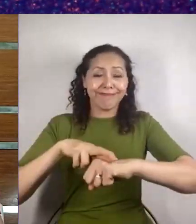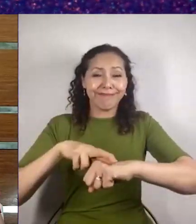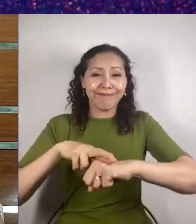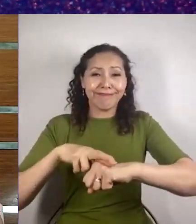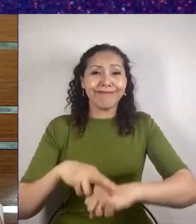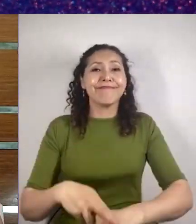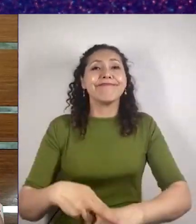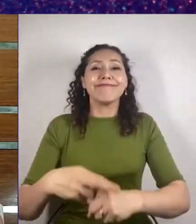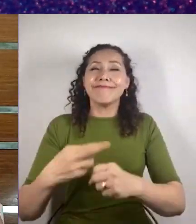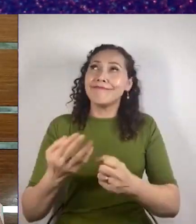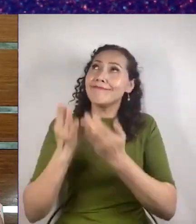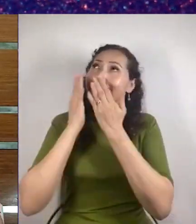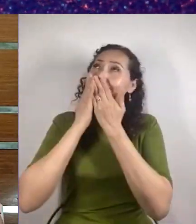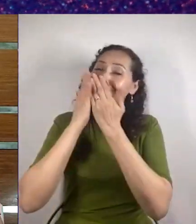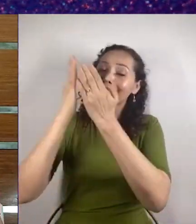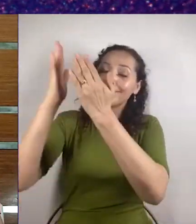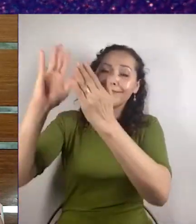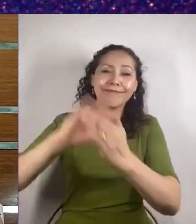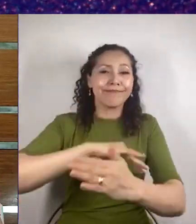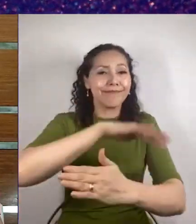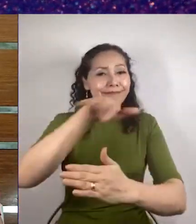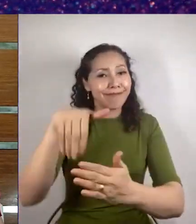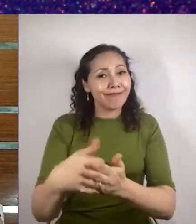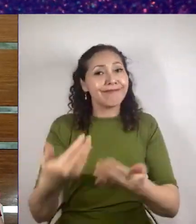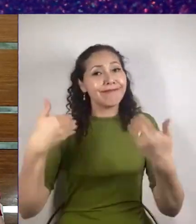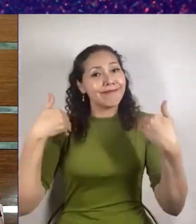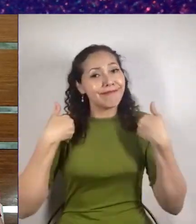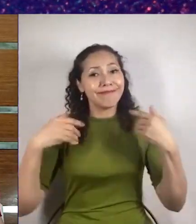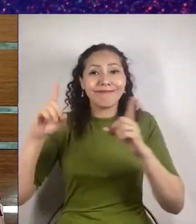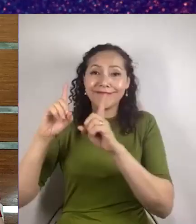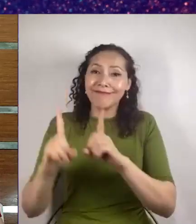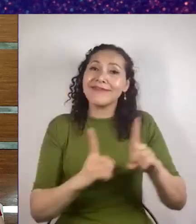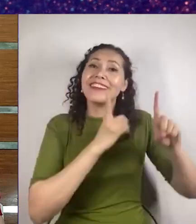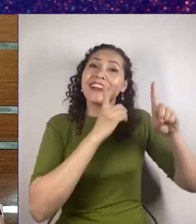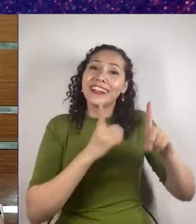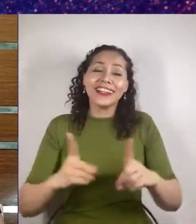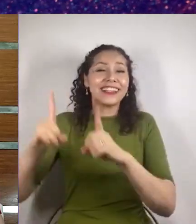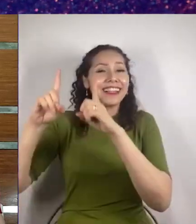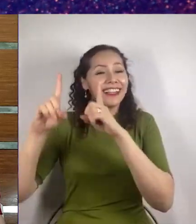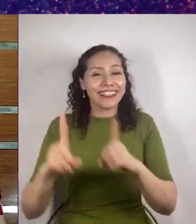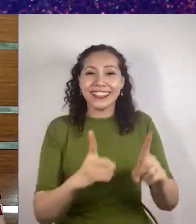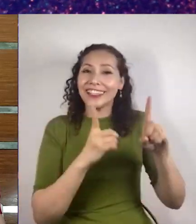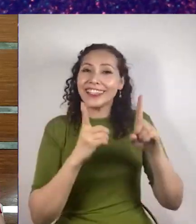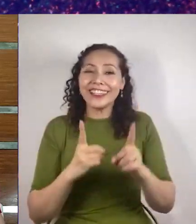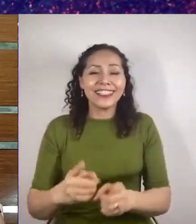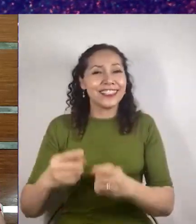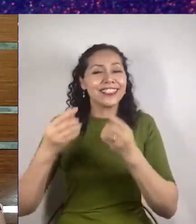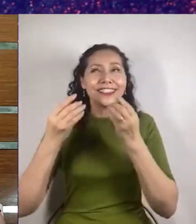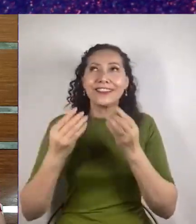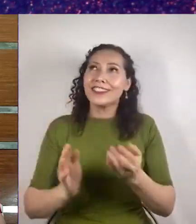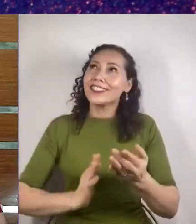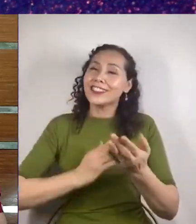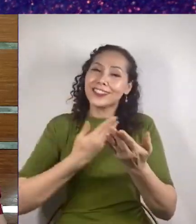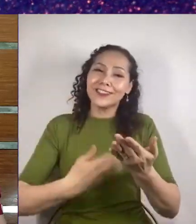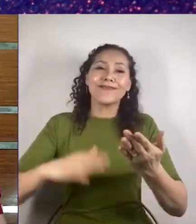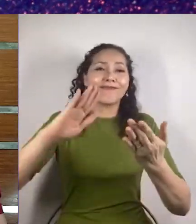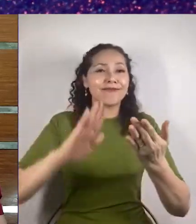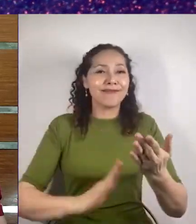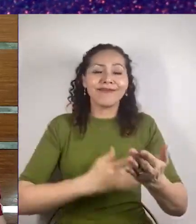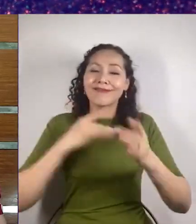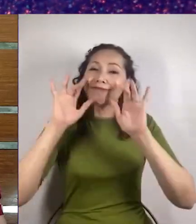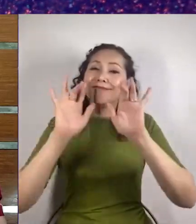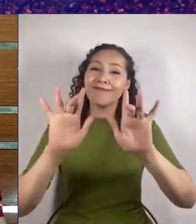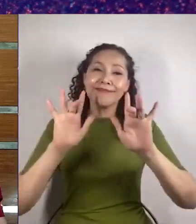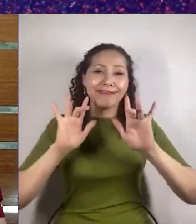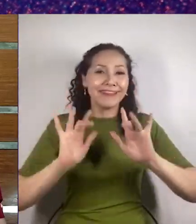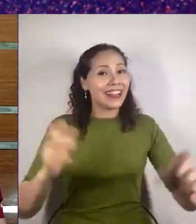rock. I give thanks for all you have done, and I will sing of your mercy